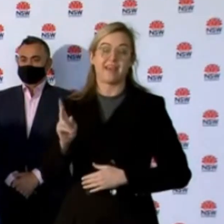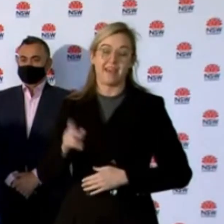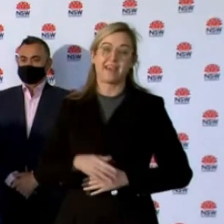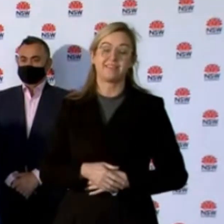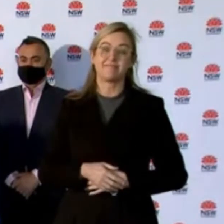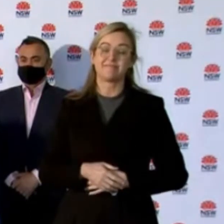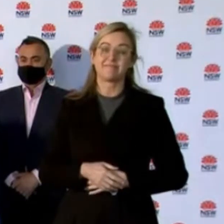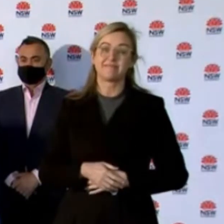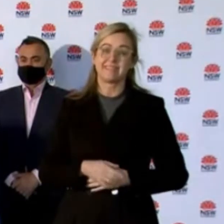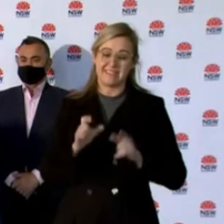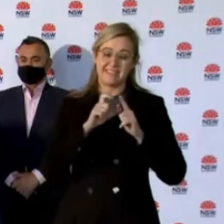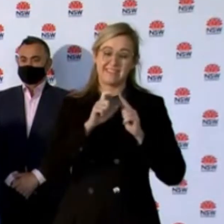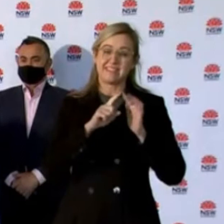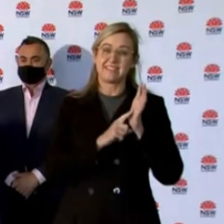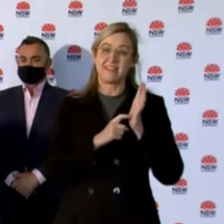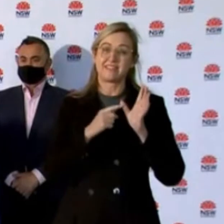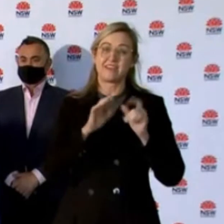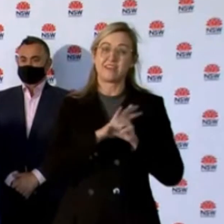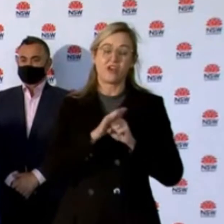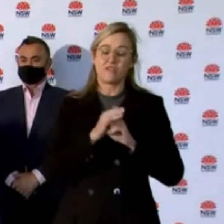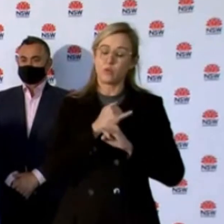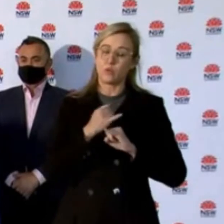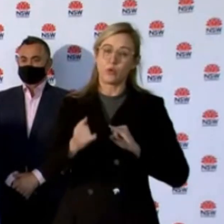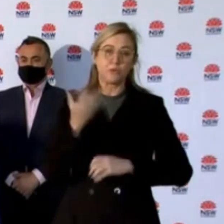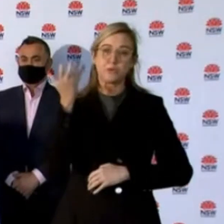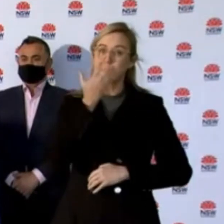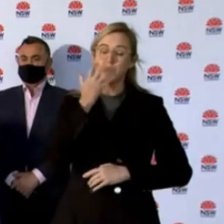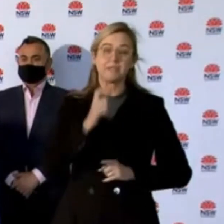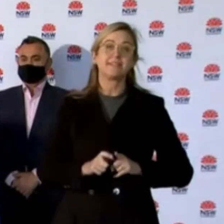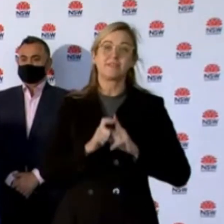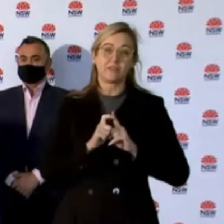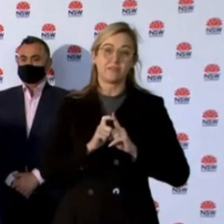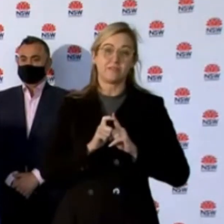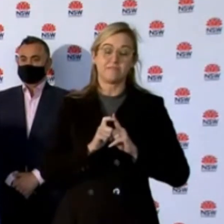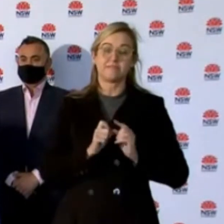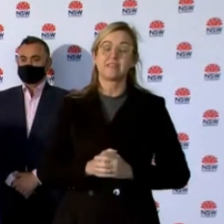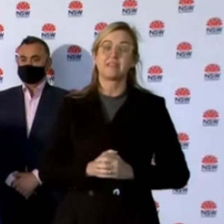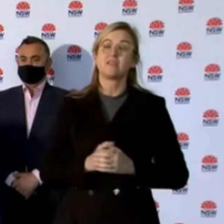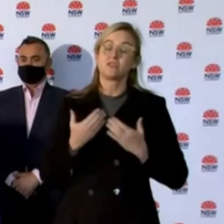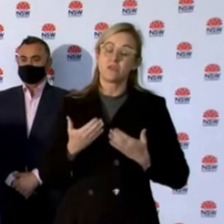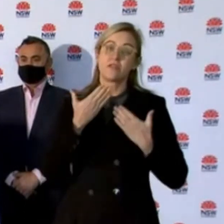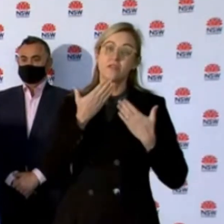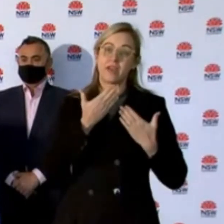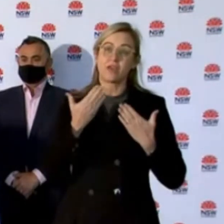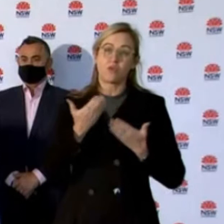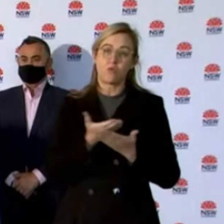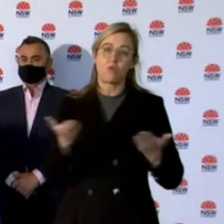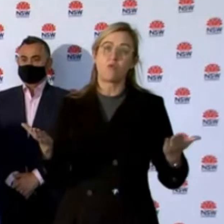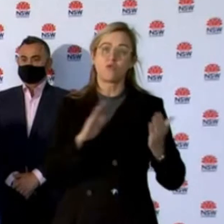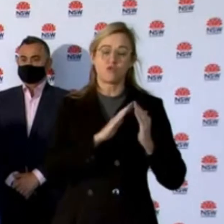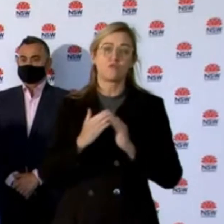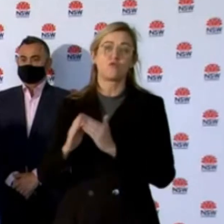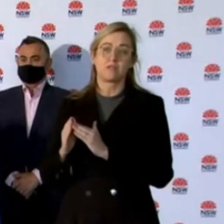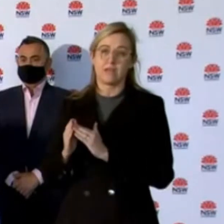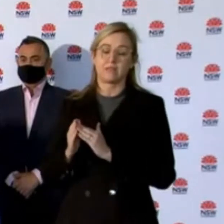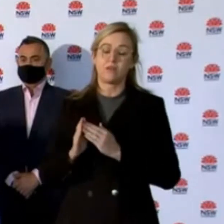so difficult to deal with. It's like nothing we've dealt with before in New South Wales. And I just really want to deeply thank all sections of the community